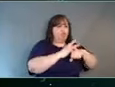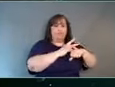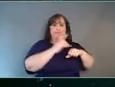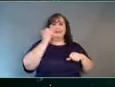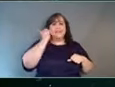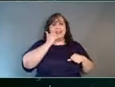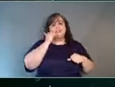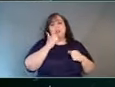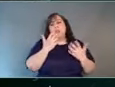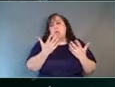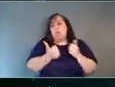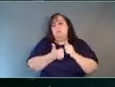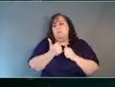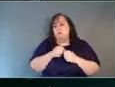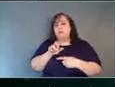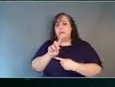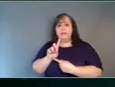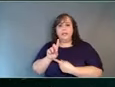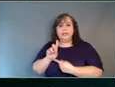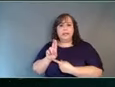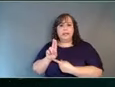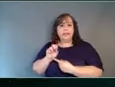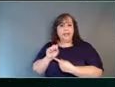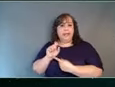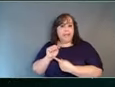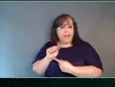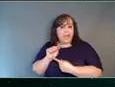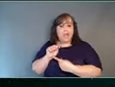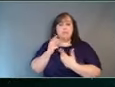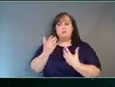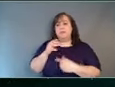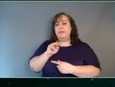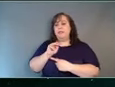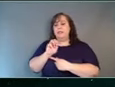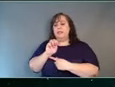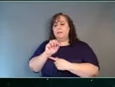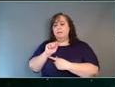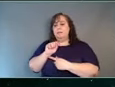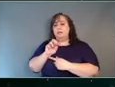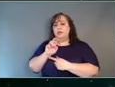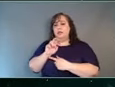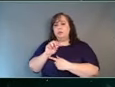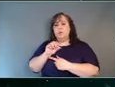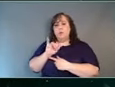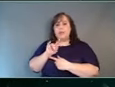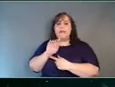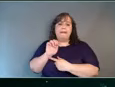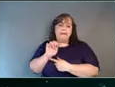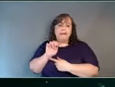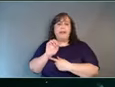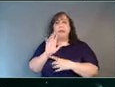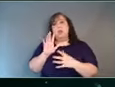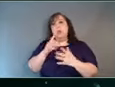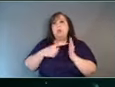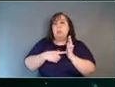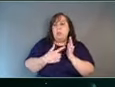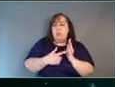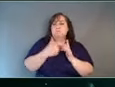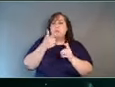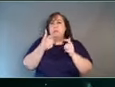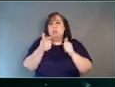occasional meteorite fragment. More rarely, Earth does get hit by larger asteroids, but none of the asteroids visited